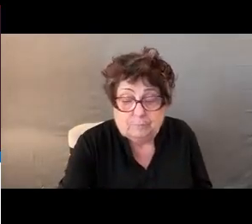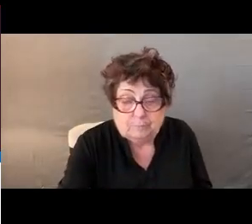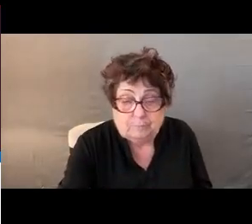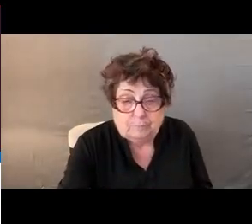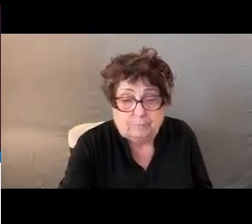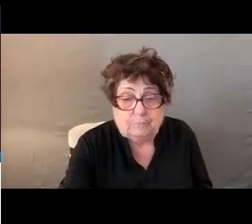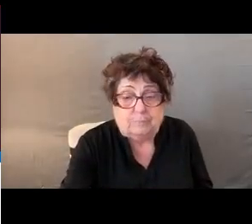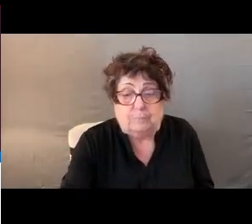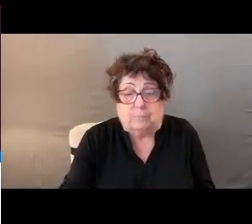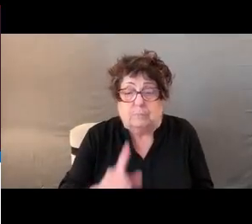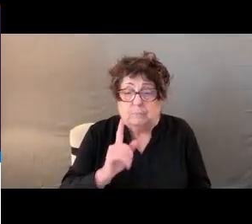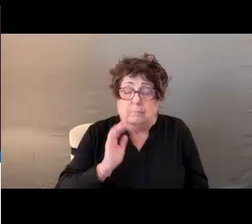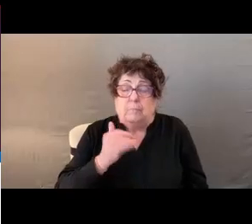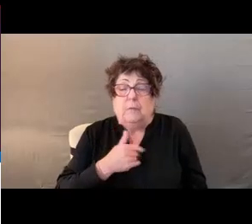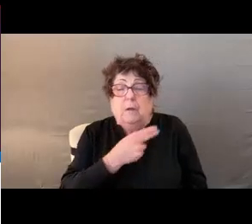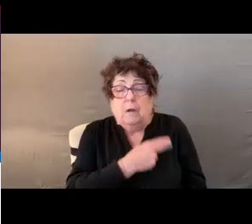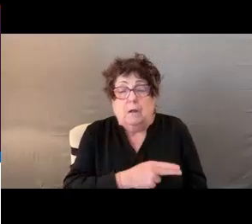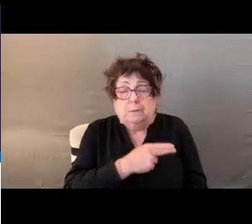special program of